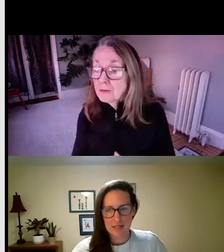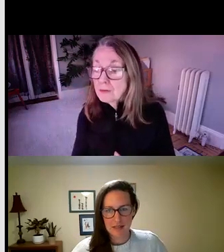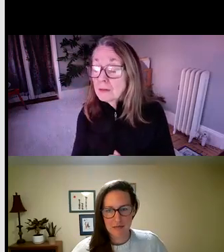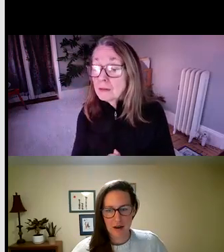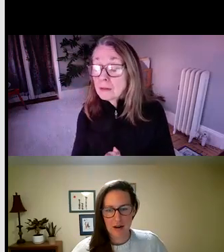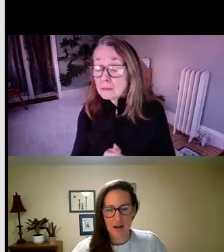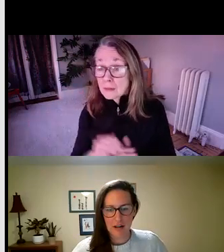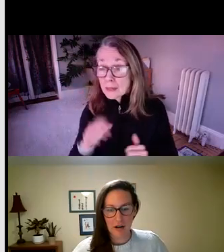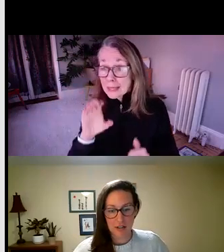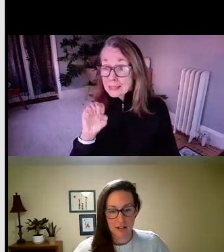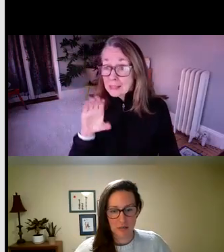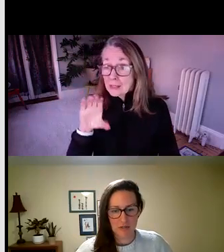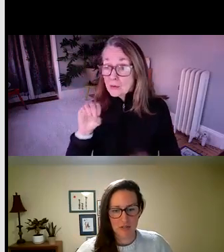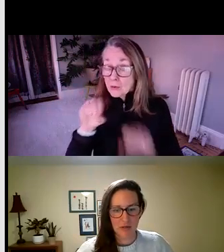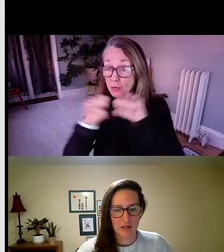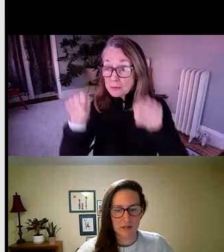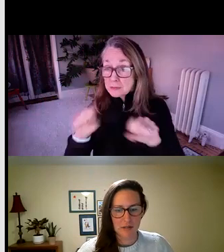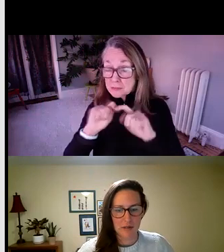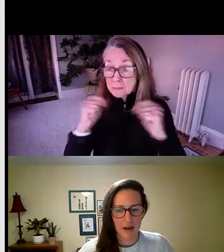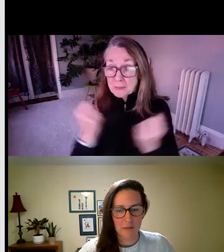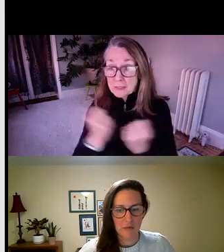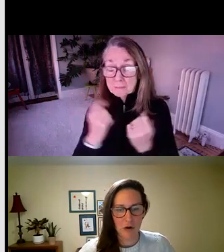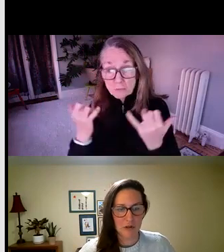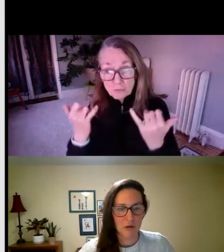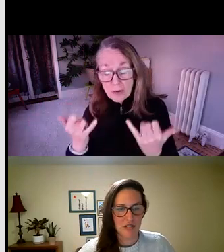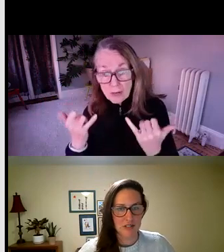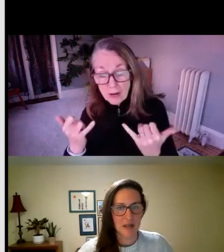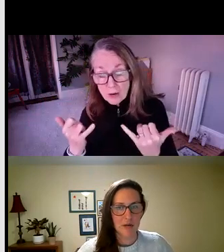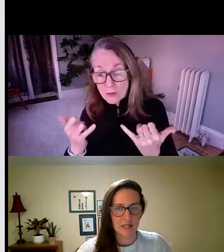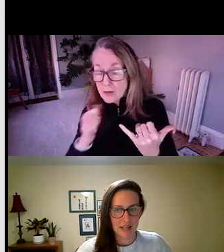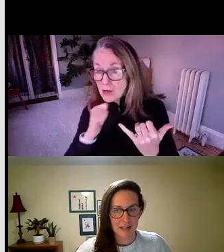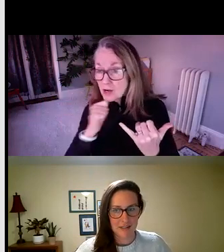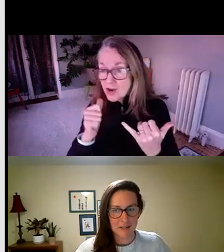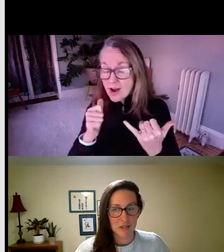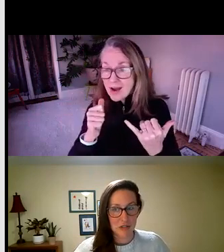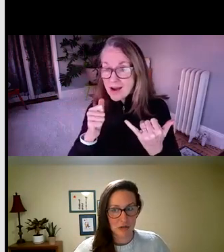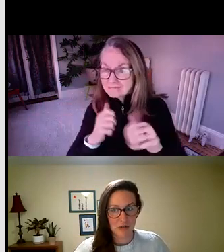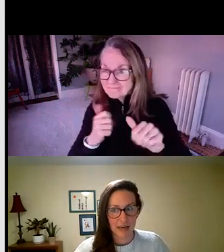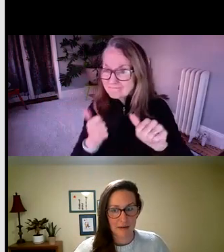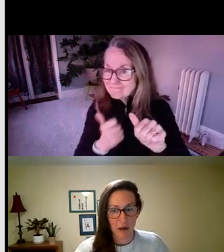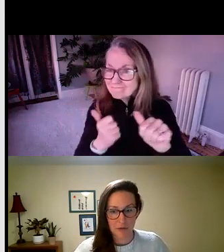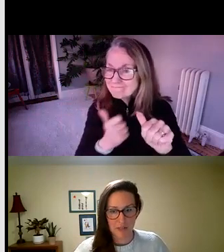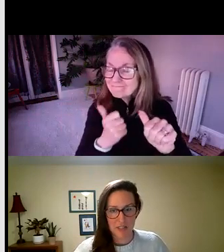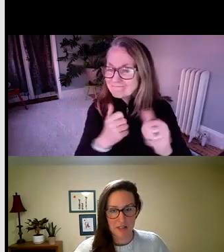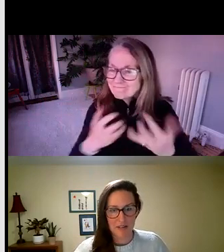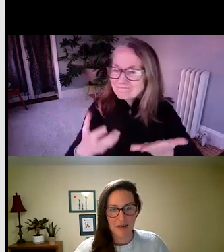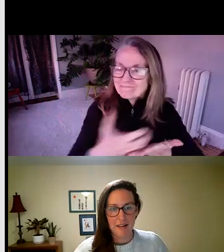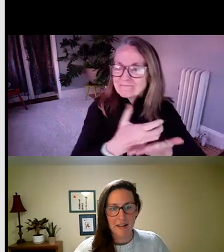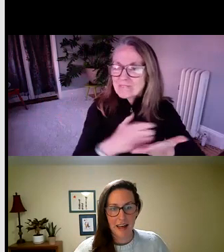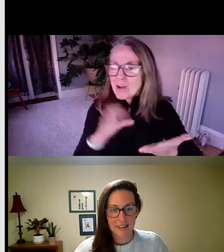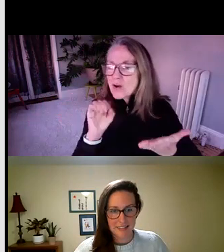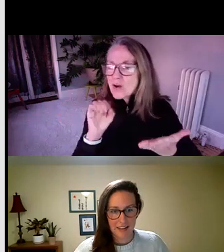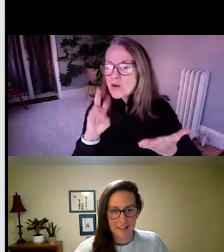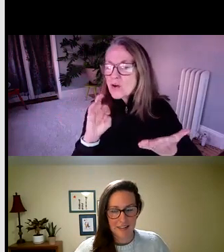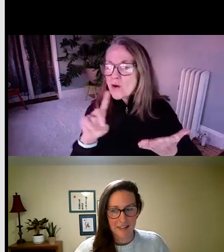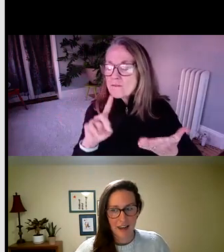ecosystem team are not currently pursuing COVID questions that pertain to that population.